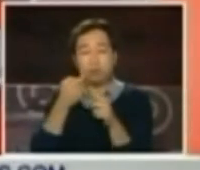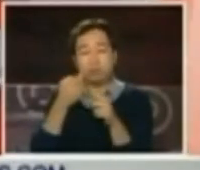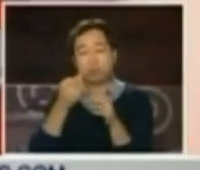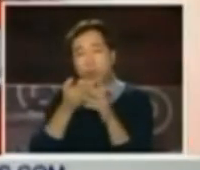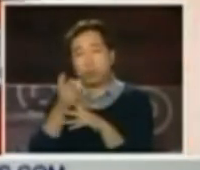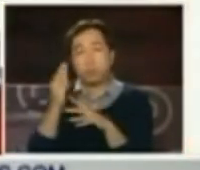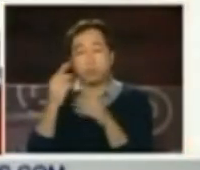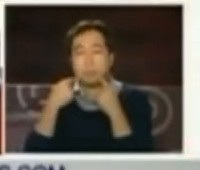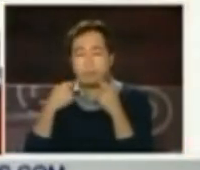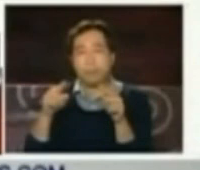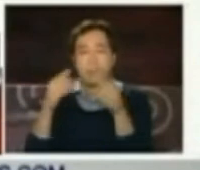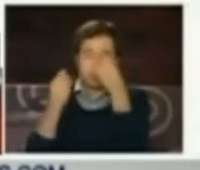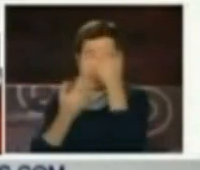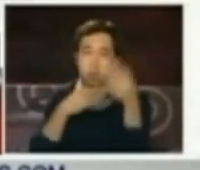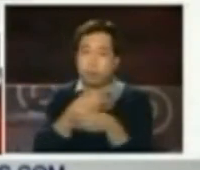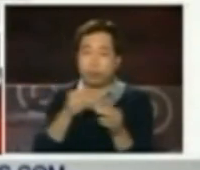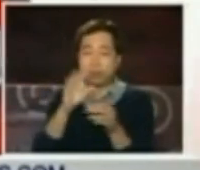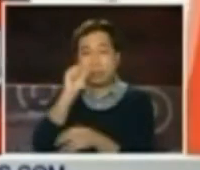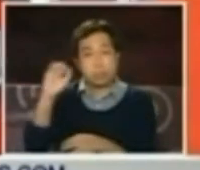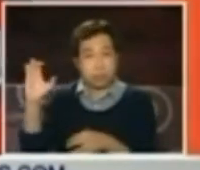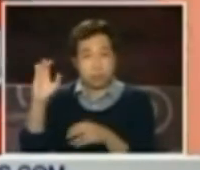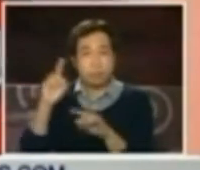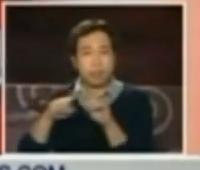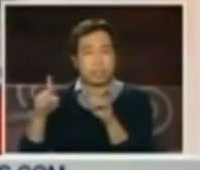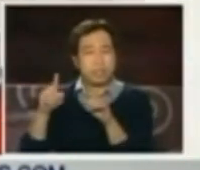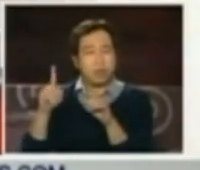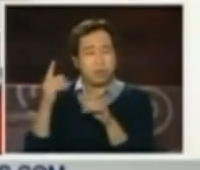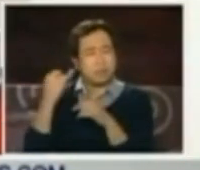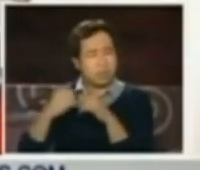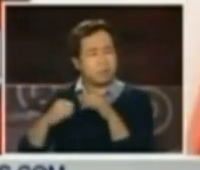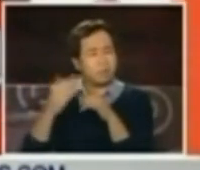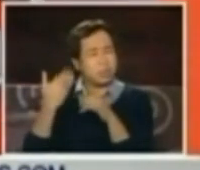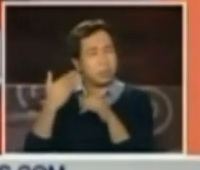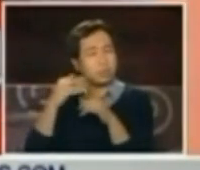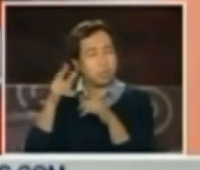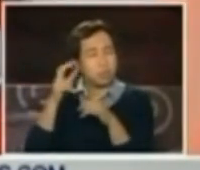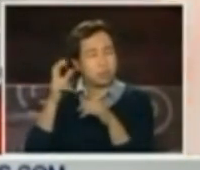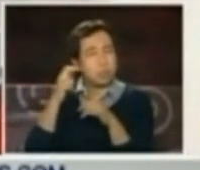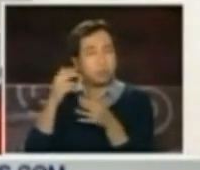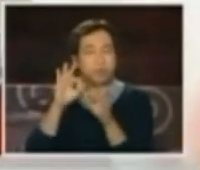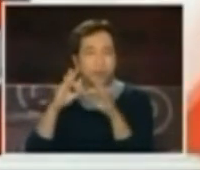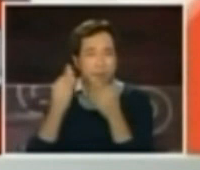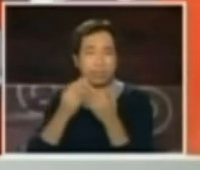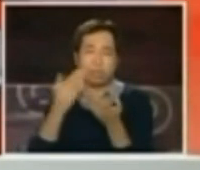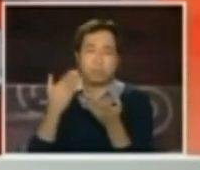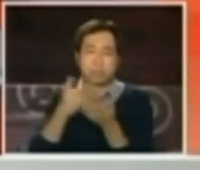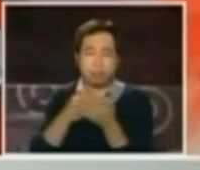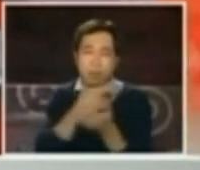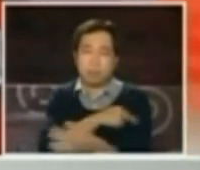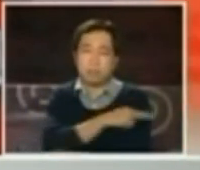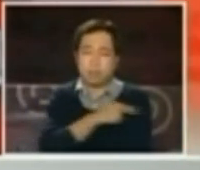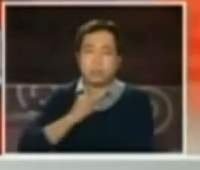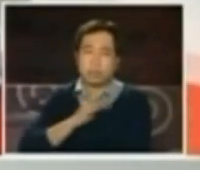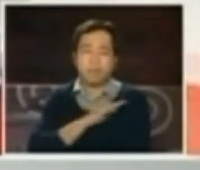information office of the Supreme Court. The last thing that we've heard is that the family and members of his staff watched the proceedings via